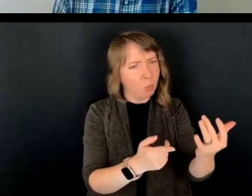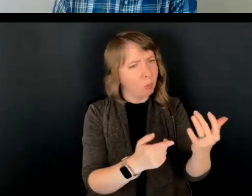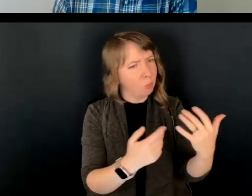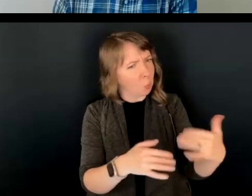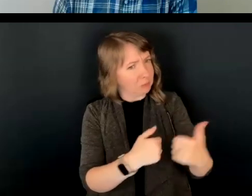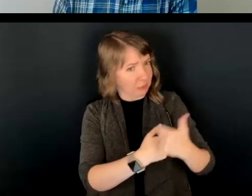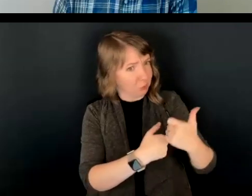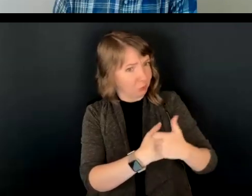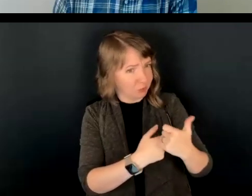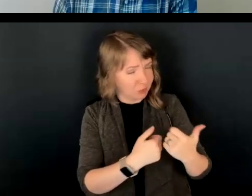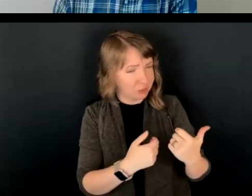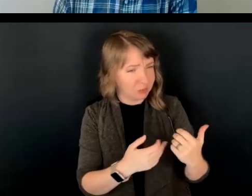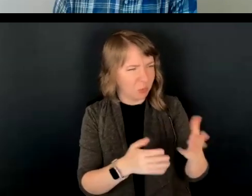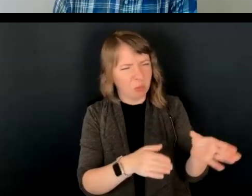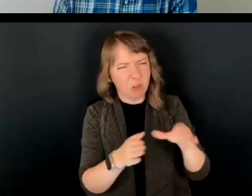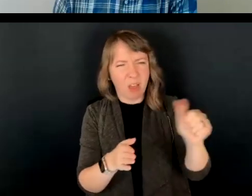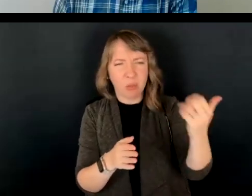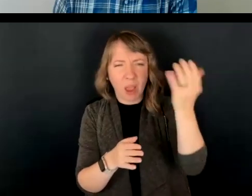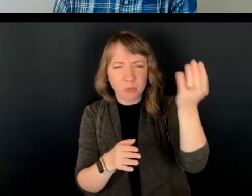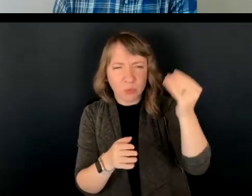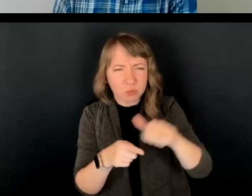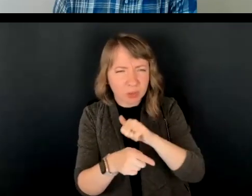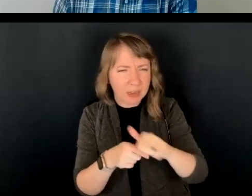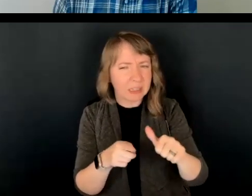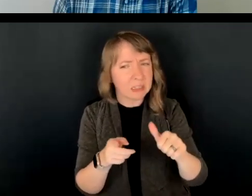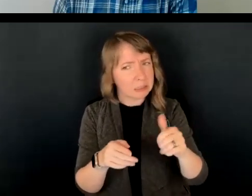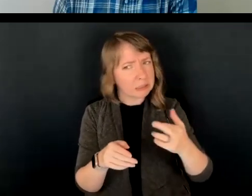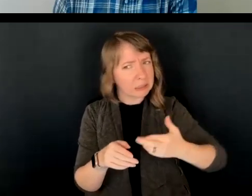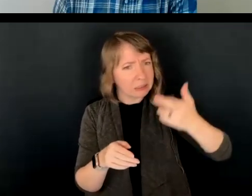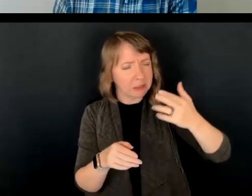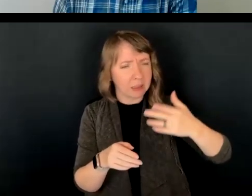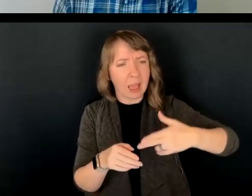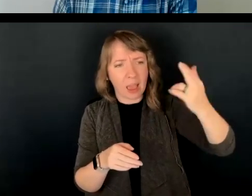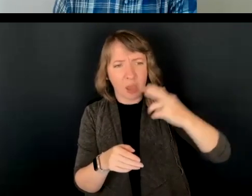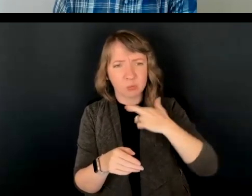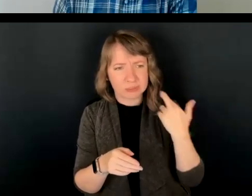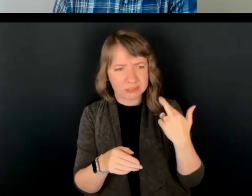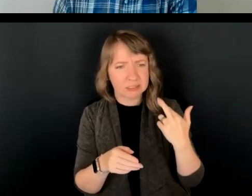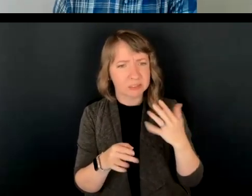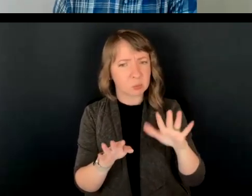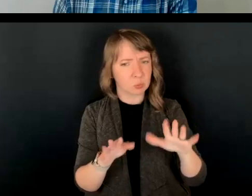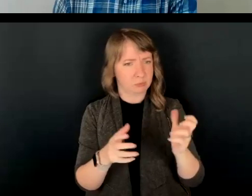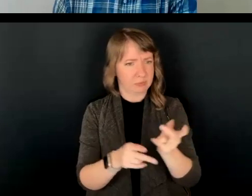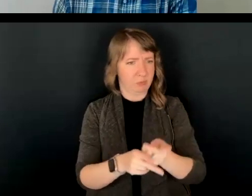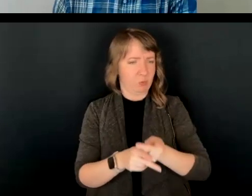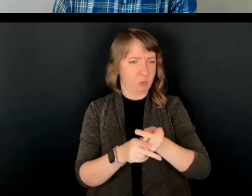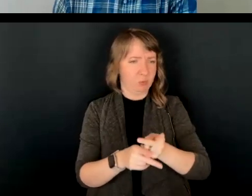in other types of trainings outdoors that have risk, it's a real careful moment, and you want to make sure